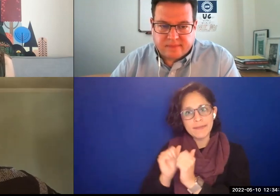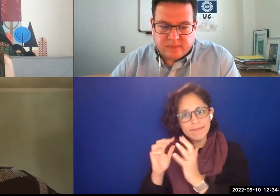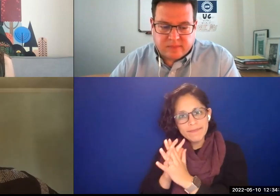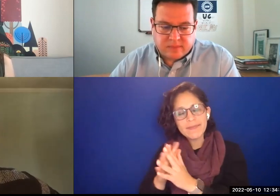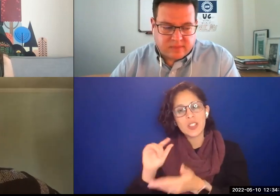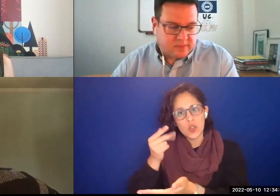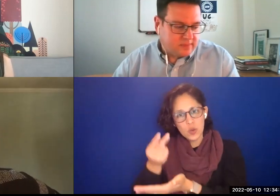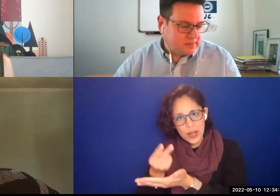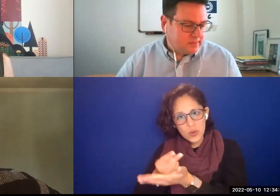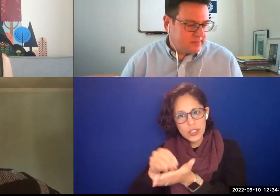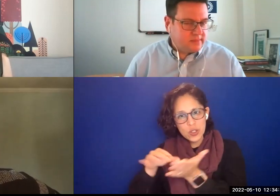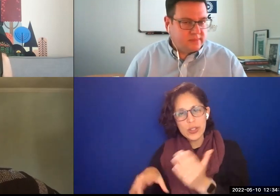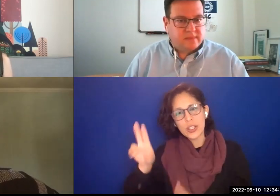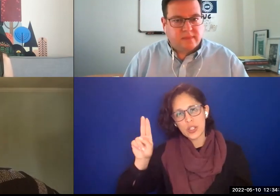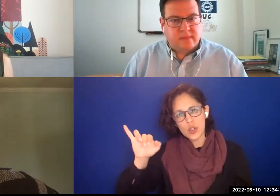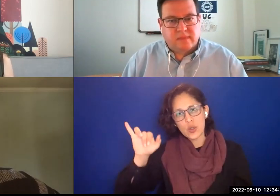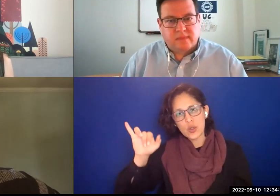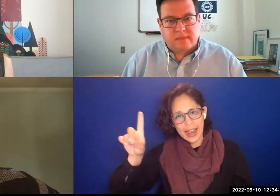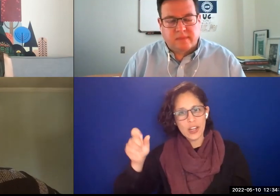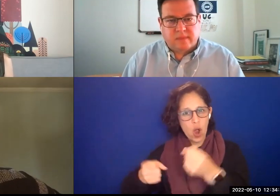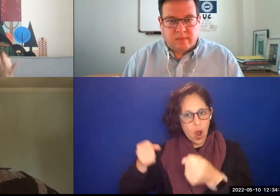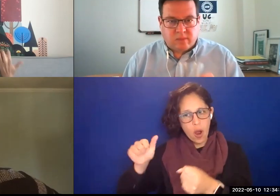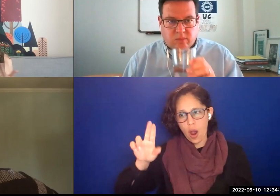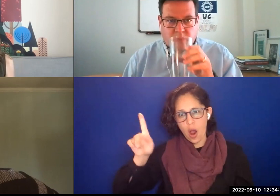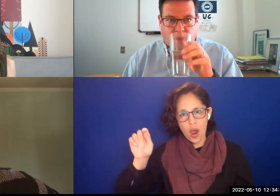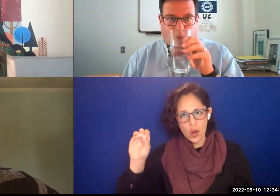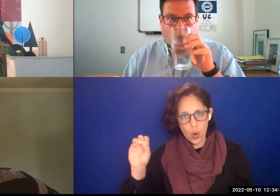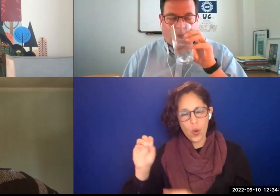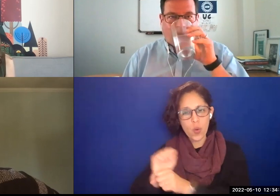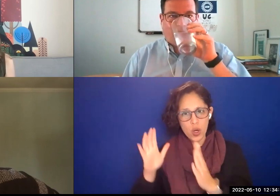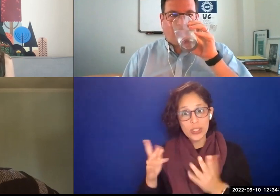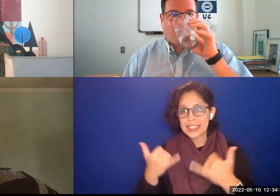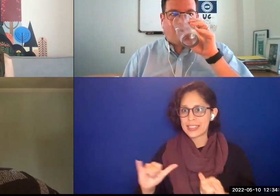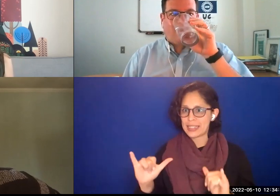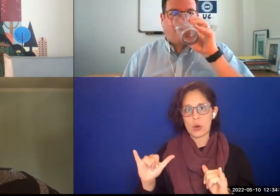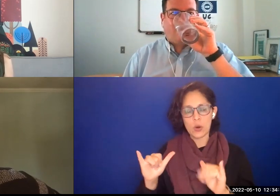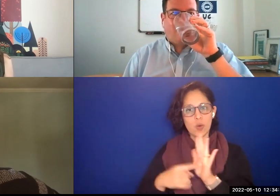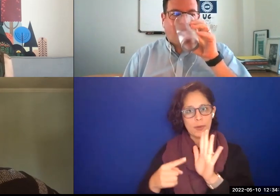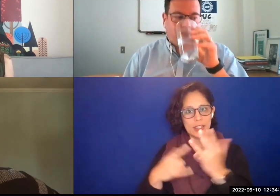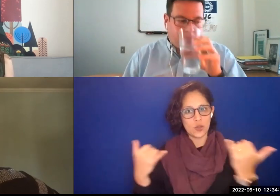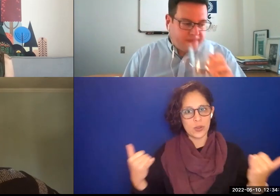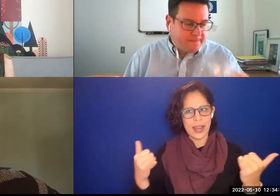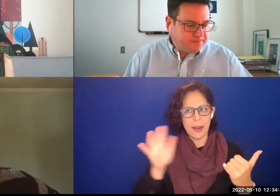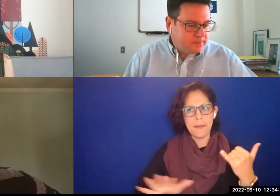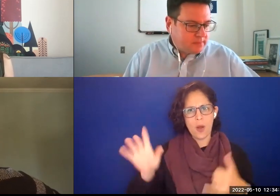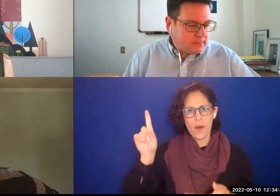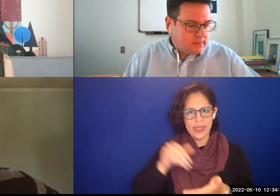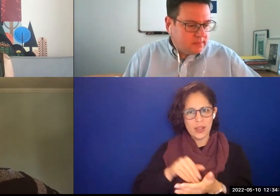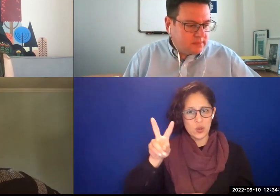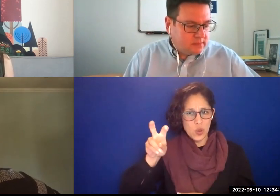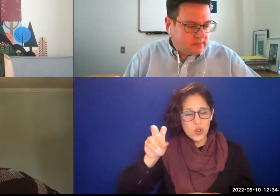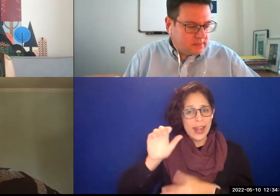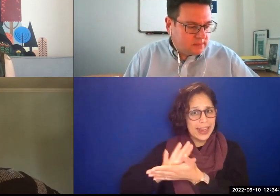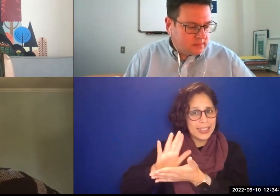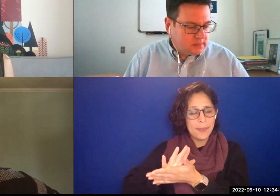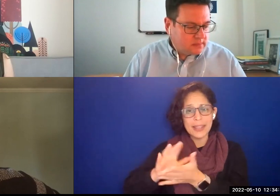Auto Workers 2865, which represented at the time and still represents today, about 12,000 academic student employees in the